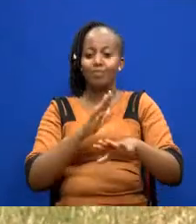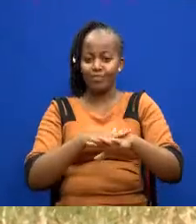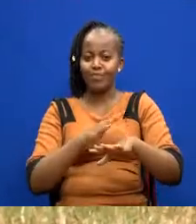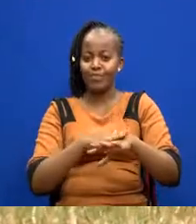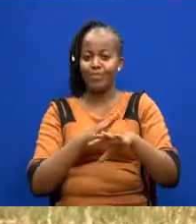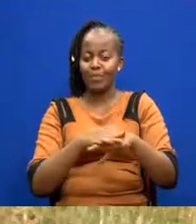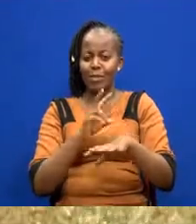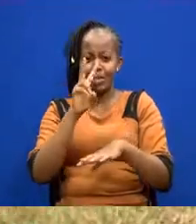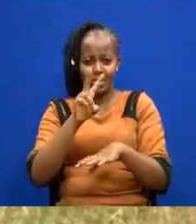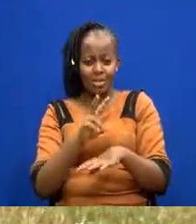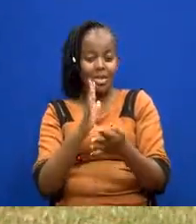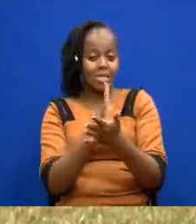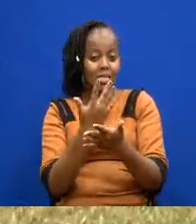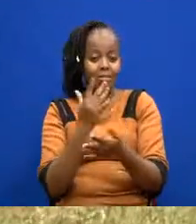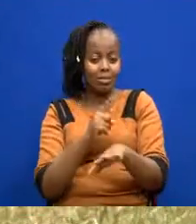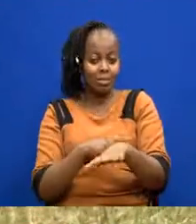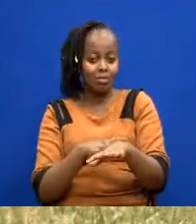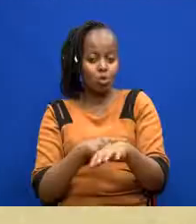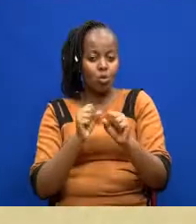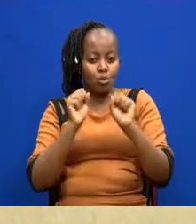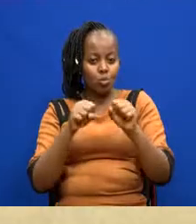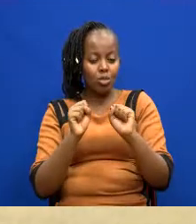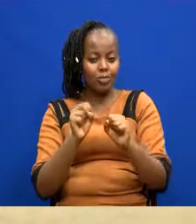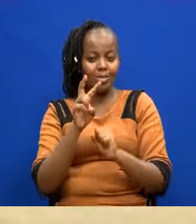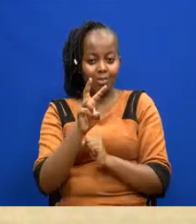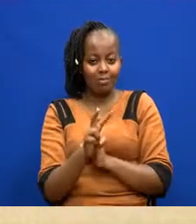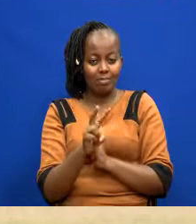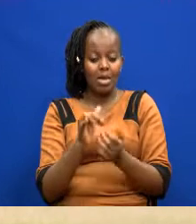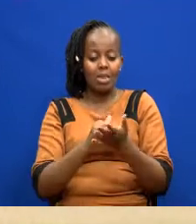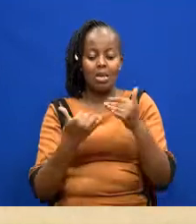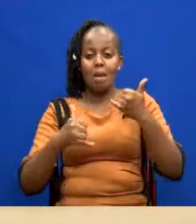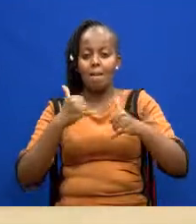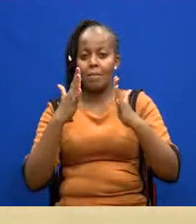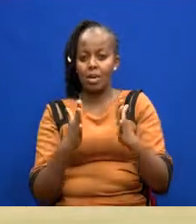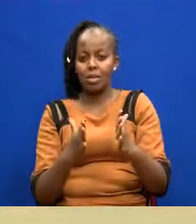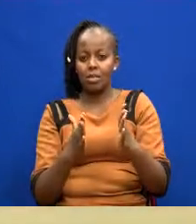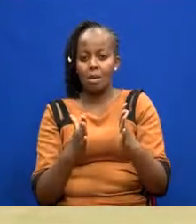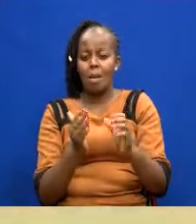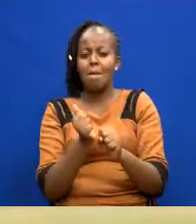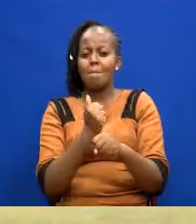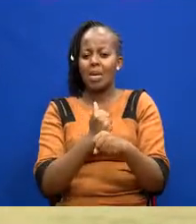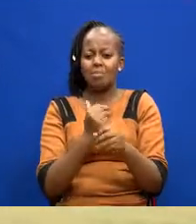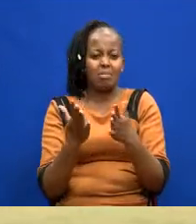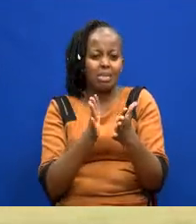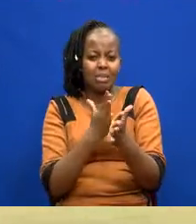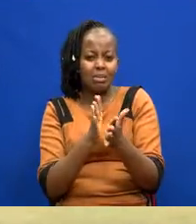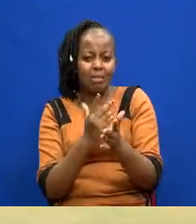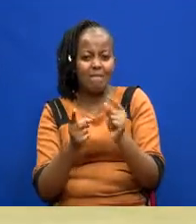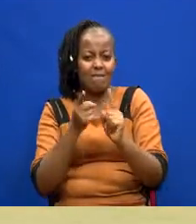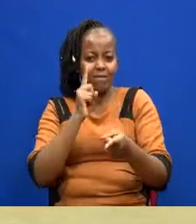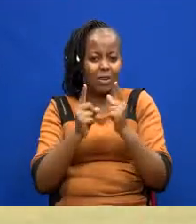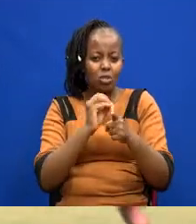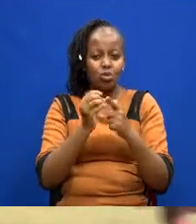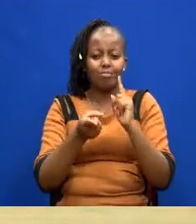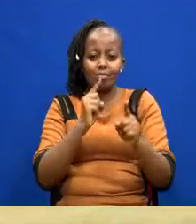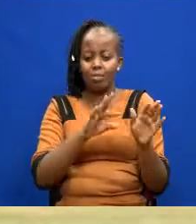Okay, tackle made. Now sometimes you may find that players make an evasive run. They're trying to